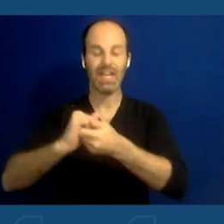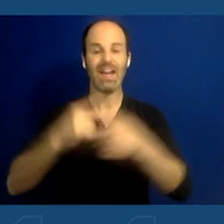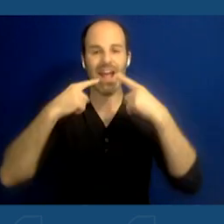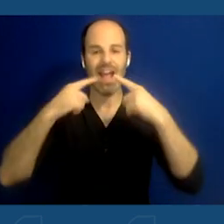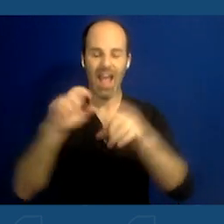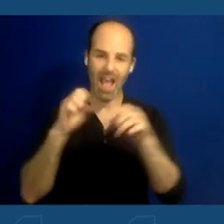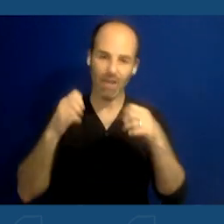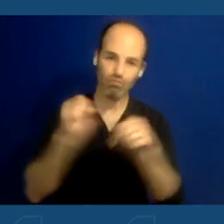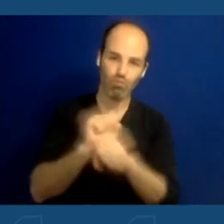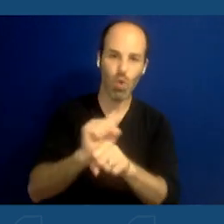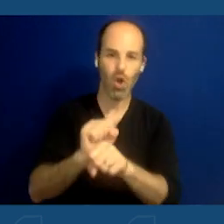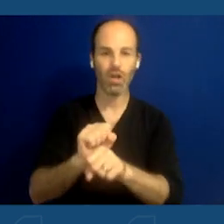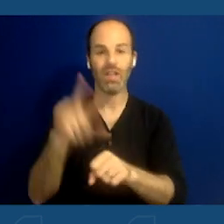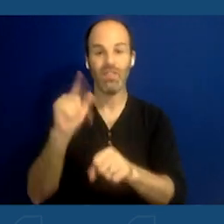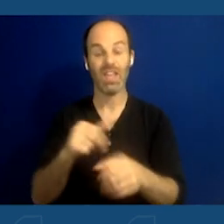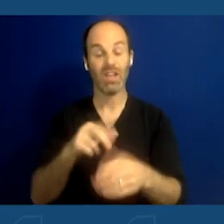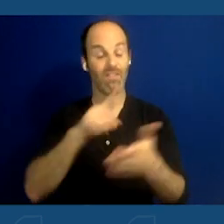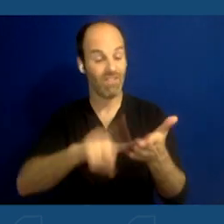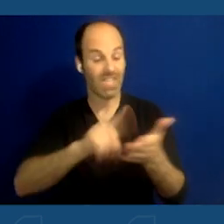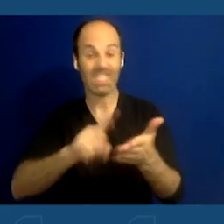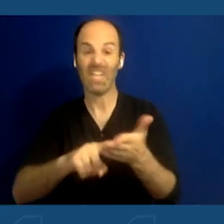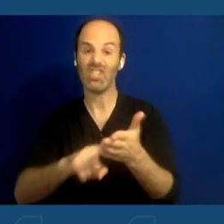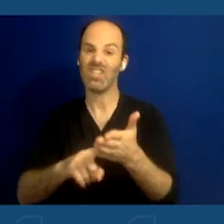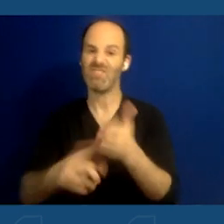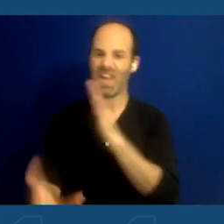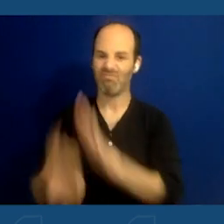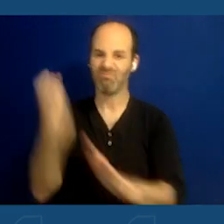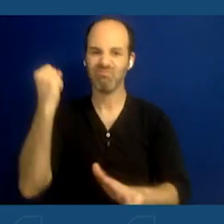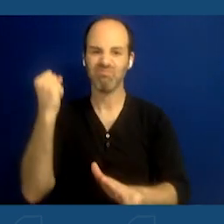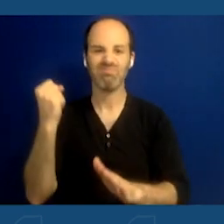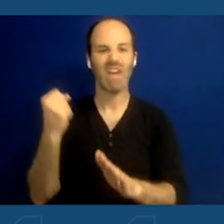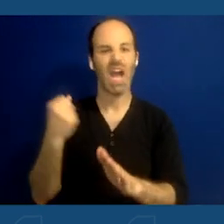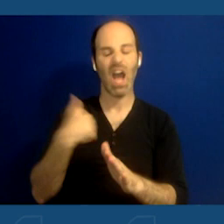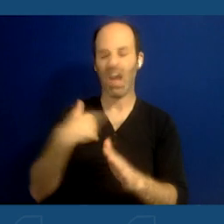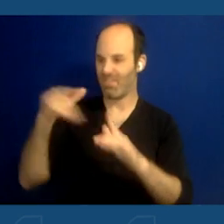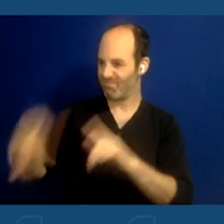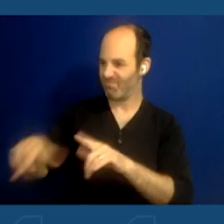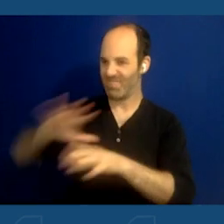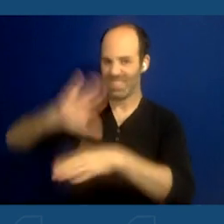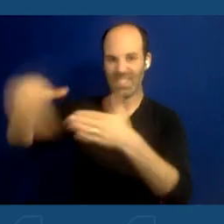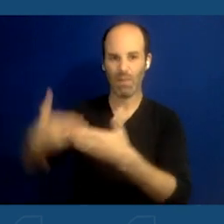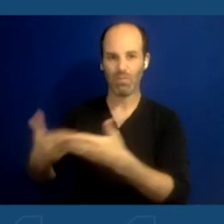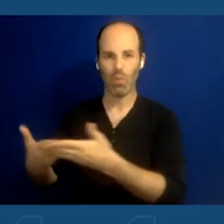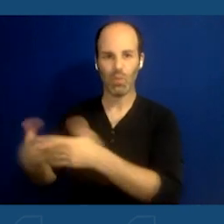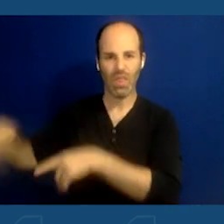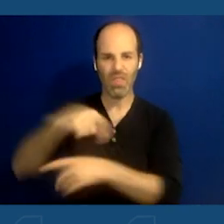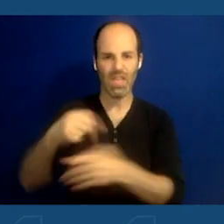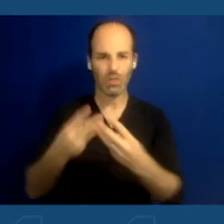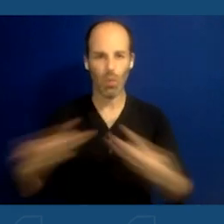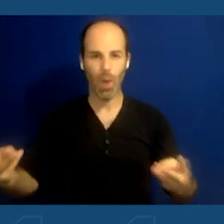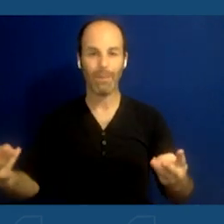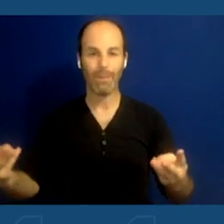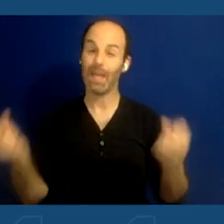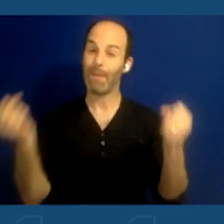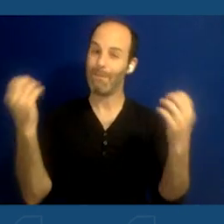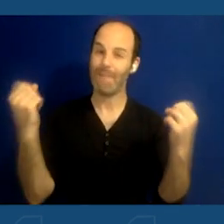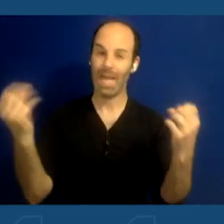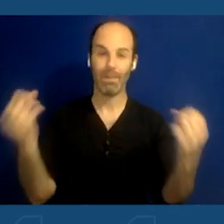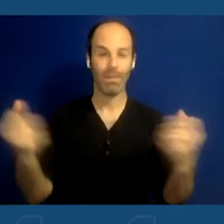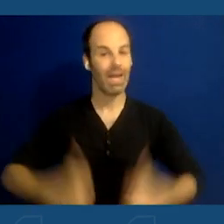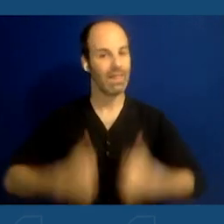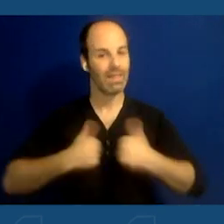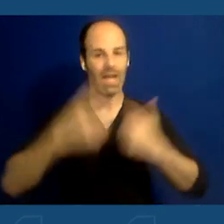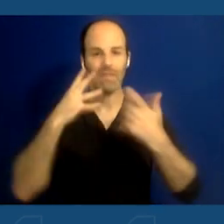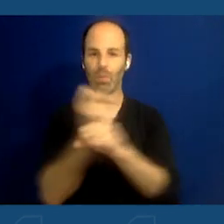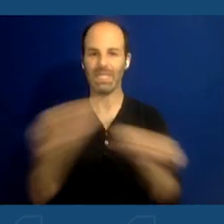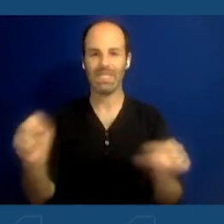investigation that resulted in the taking off the streets of this many weapons, and you can say that many, many lives will be saved because these will not be in the